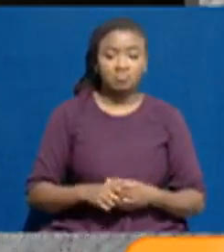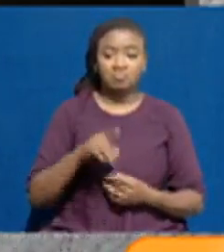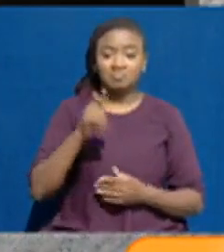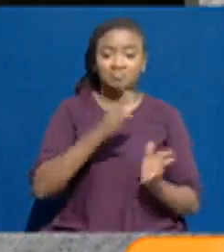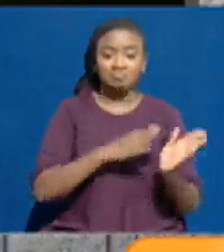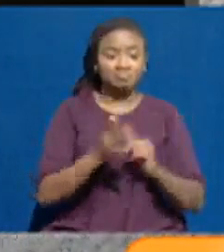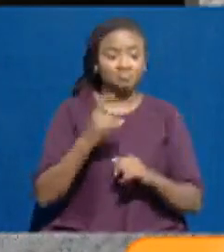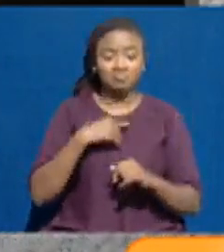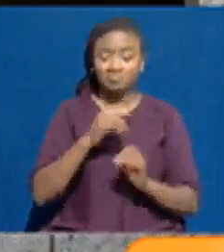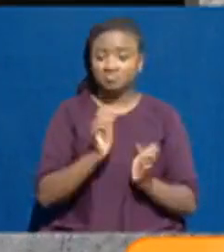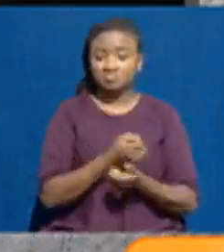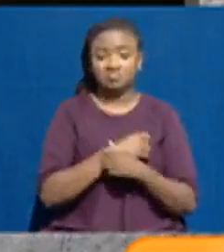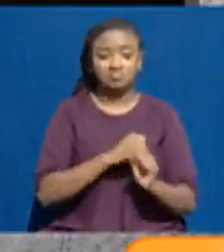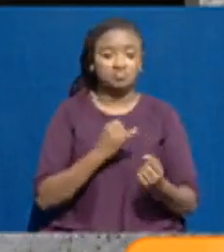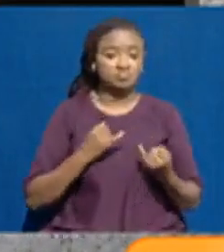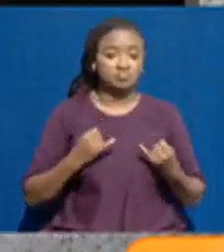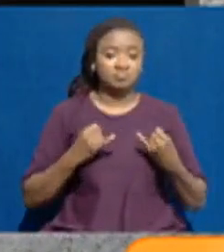the infrastructure,